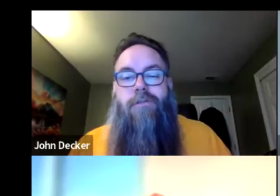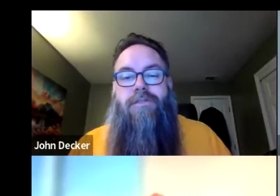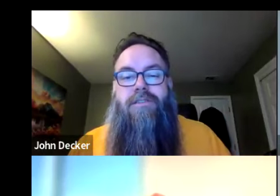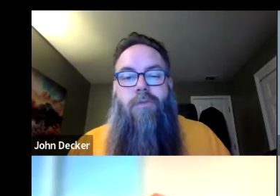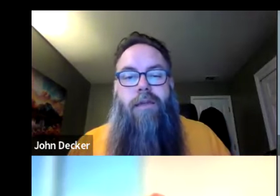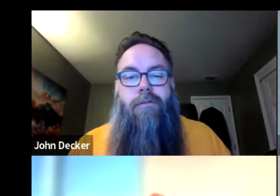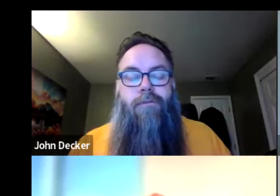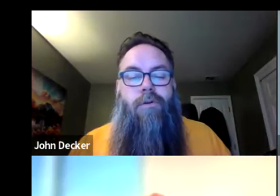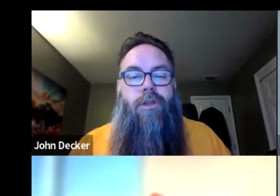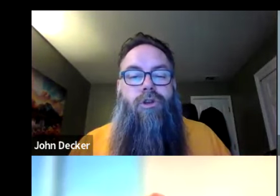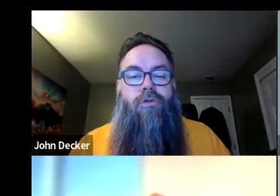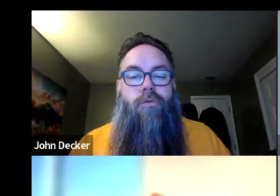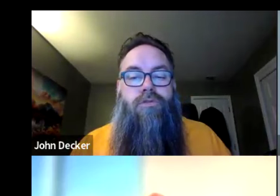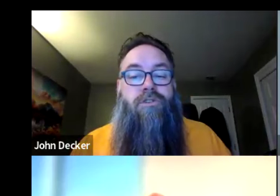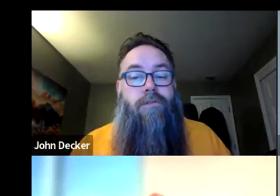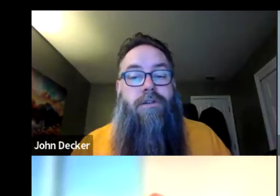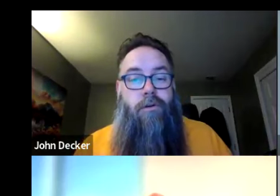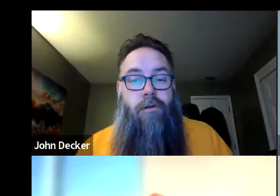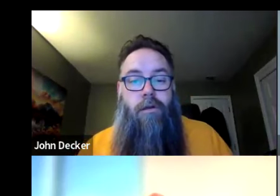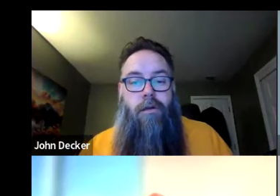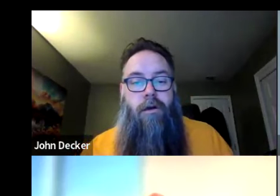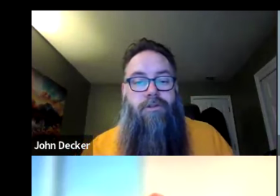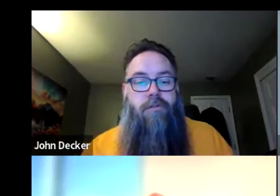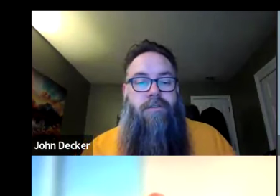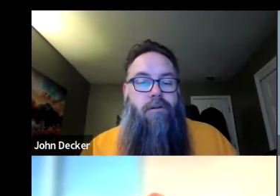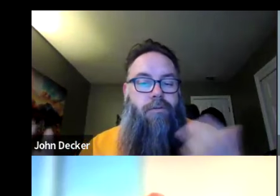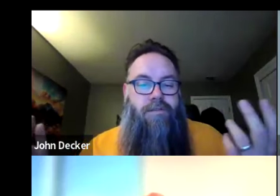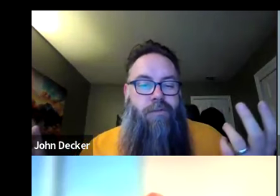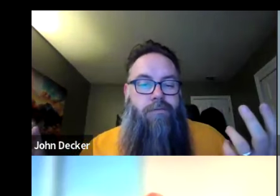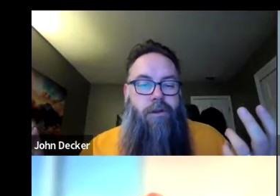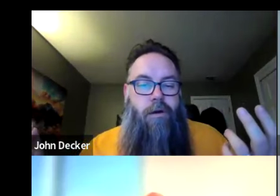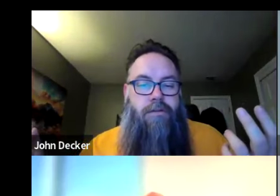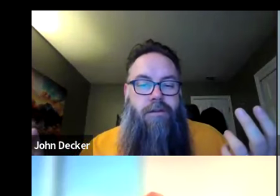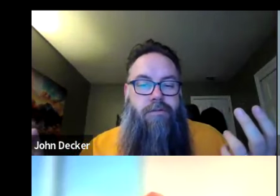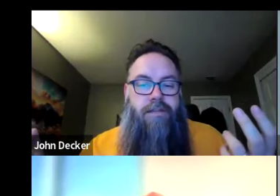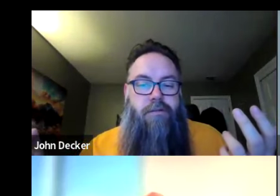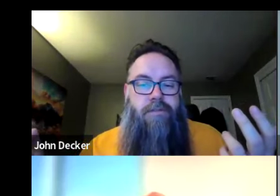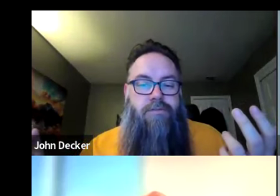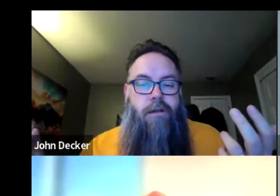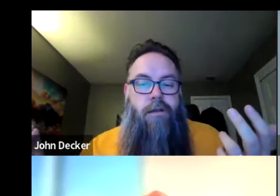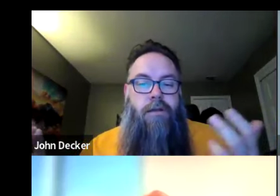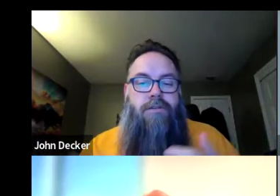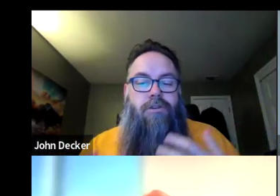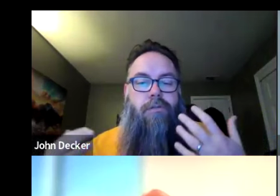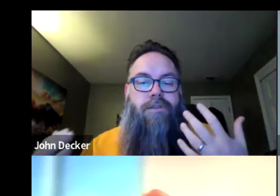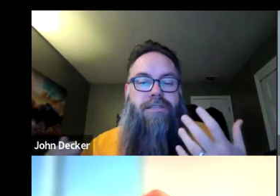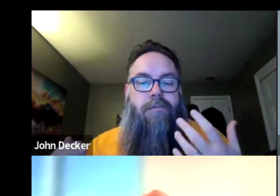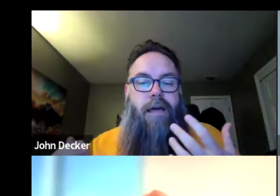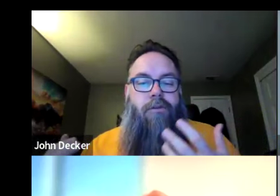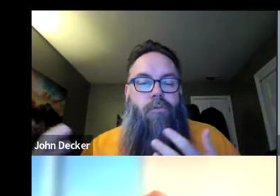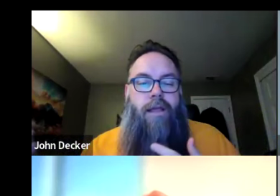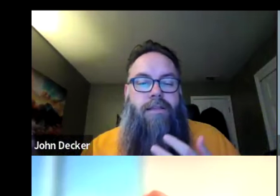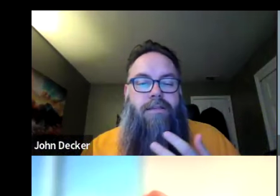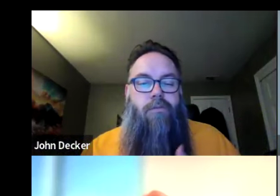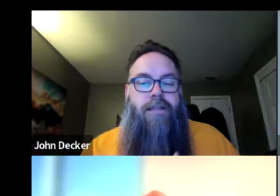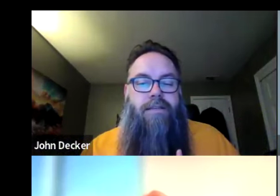day services rate for the new service code. Under service code, what is it, 531 is the new day services one. So you would have received